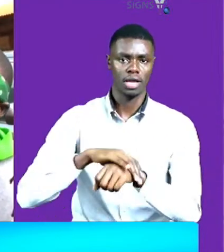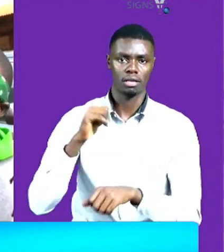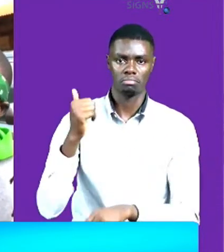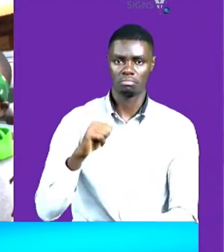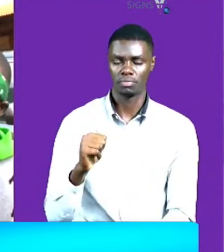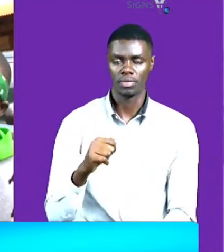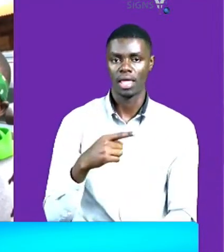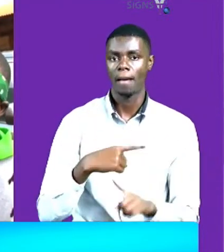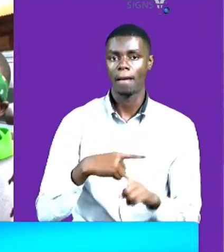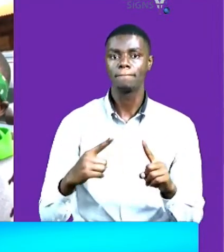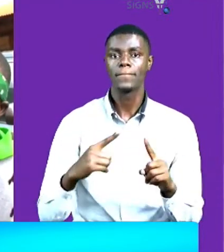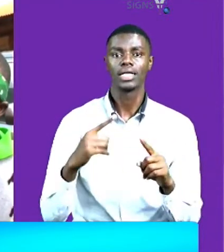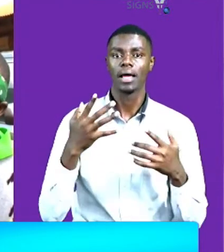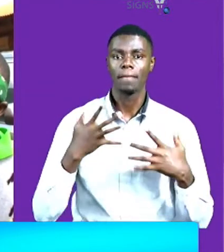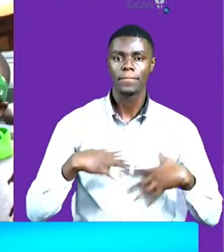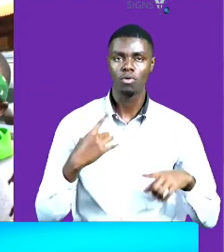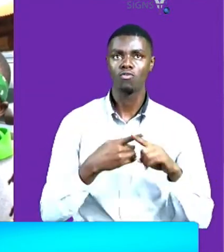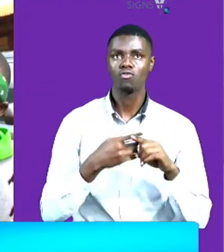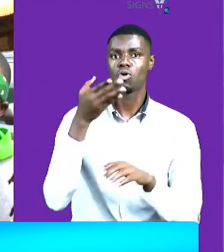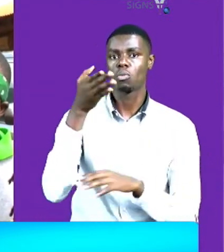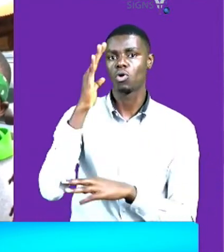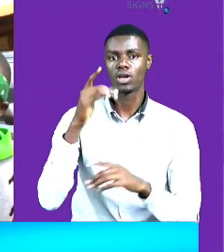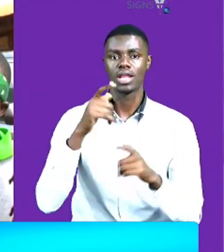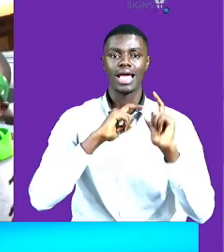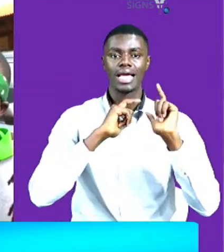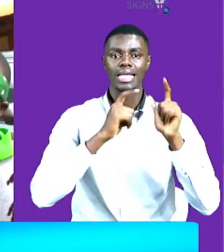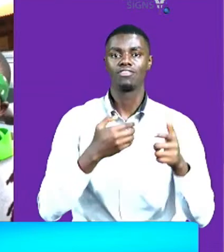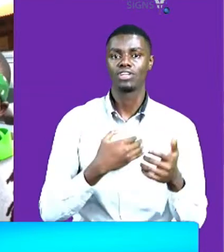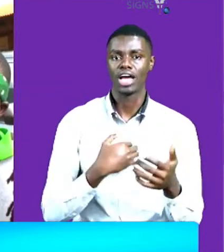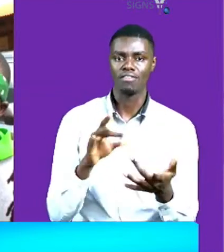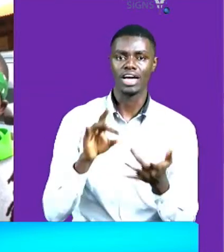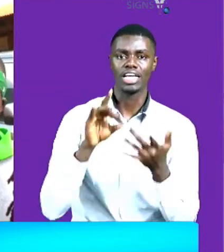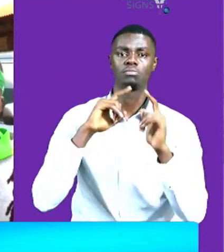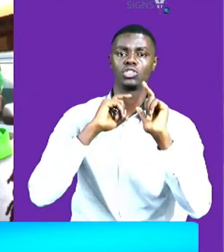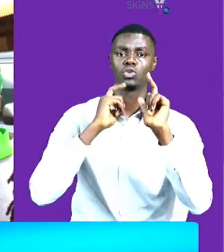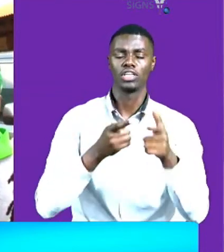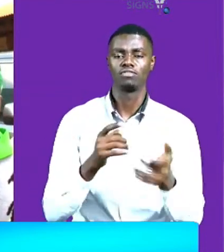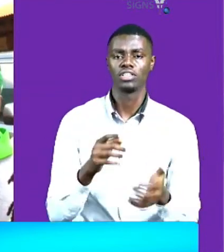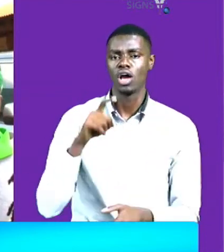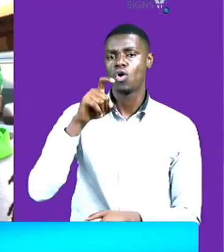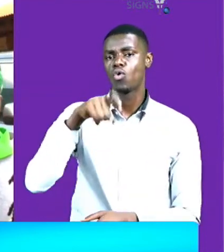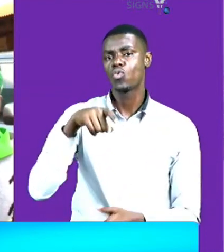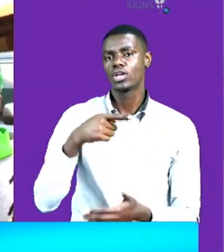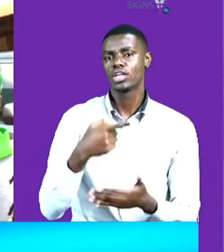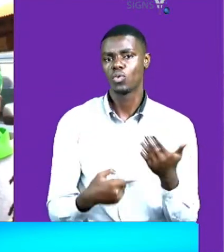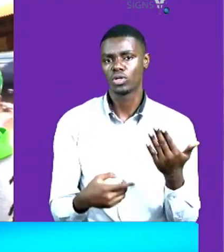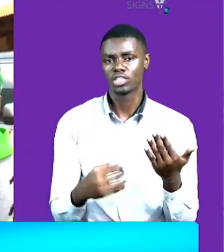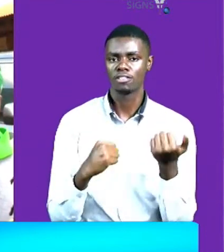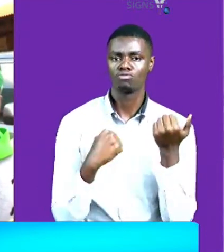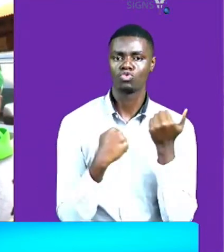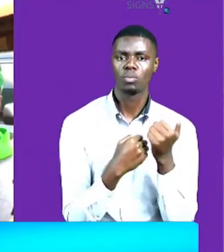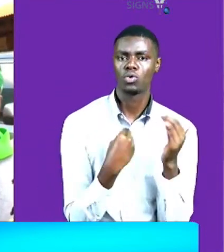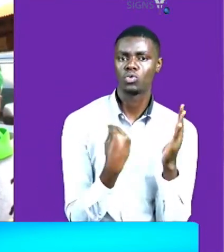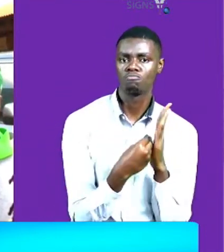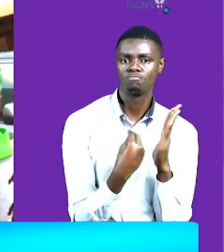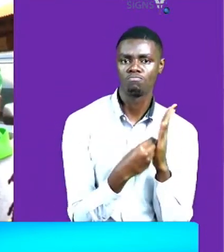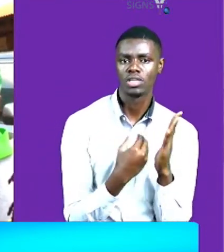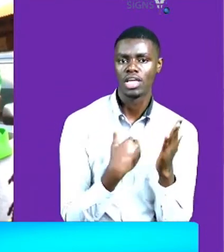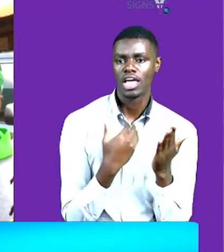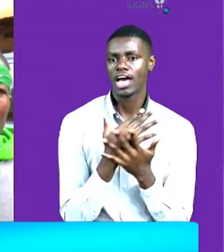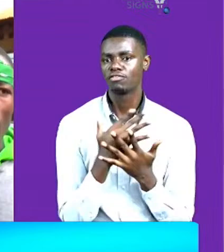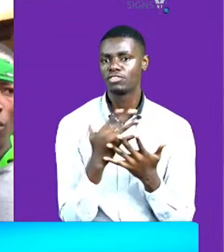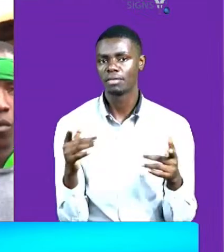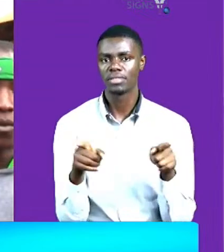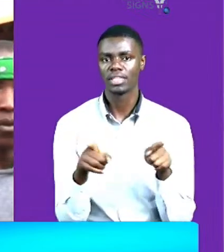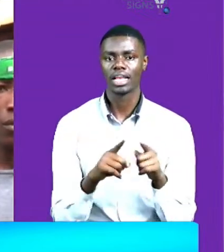God has a gift, a very special gift, and all we need is to support them with finances, have something like a